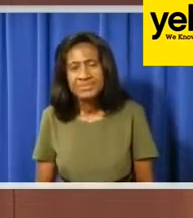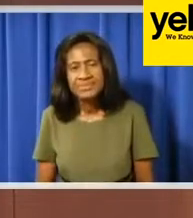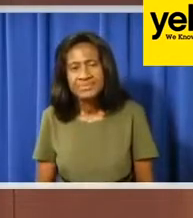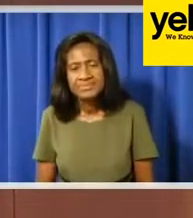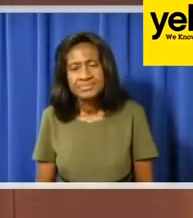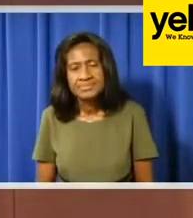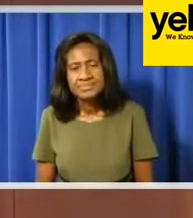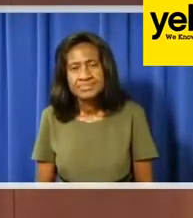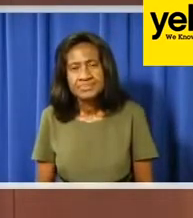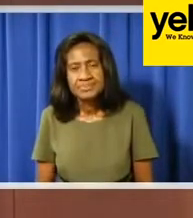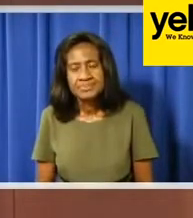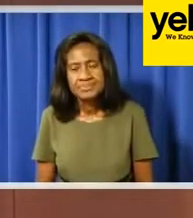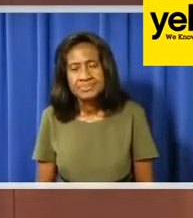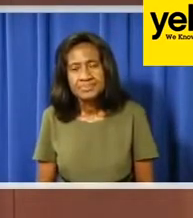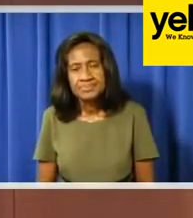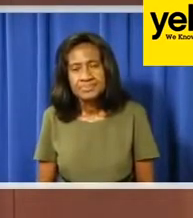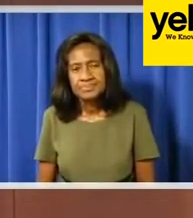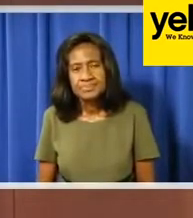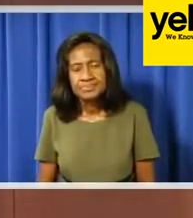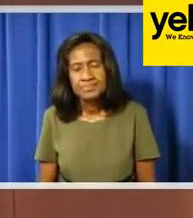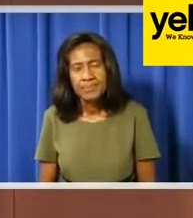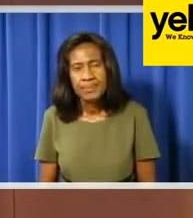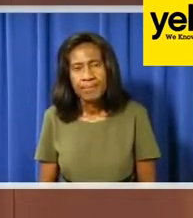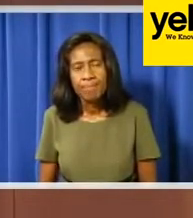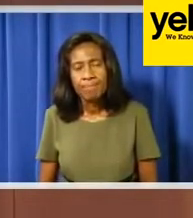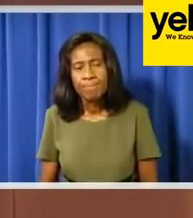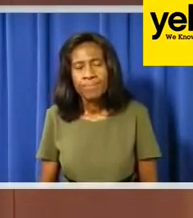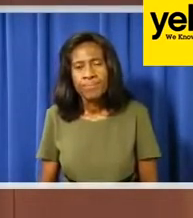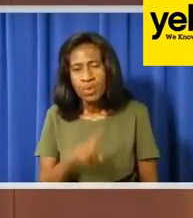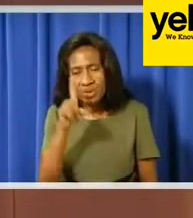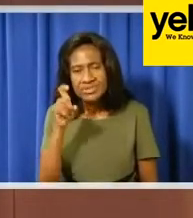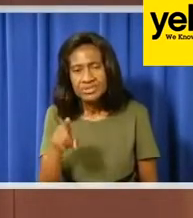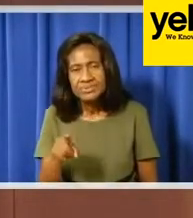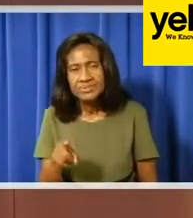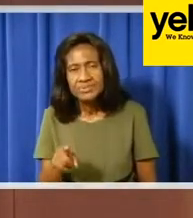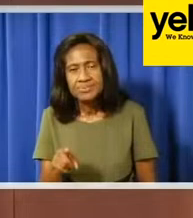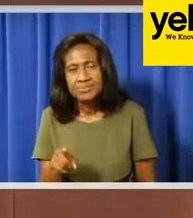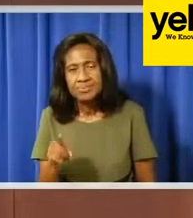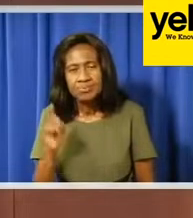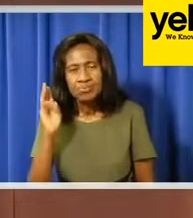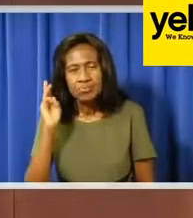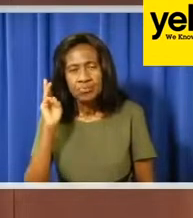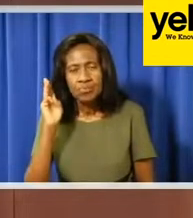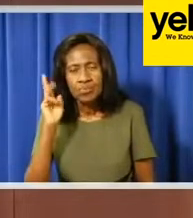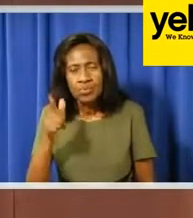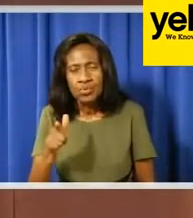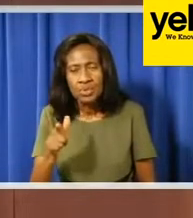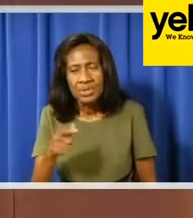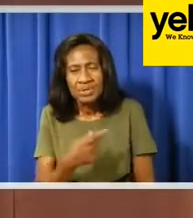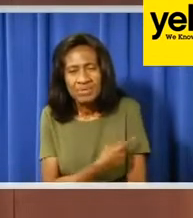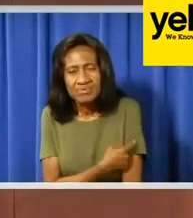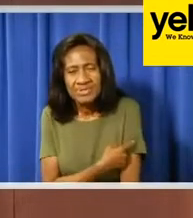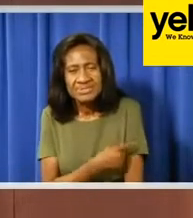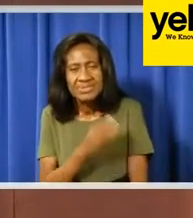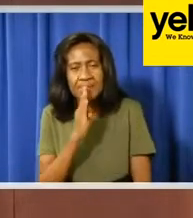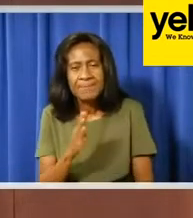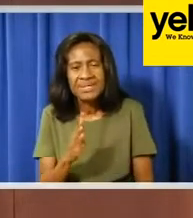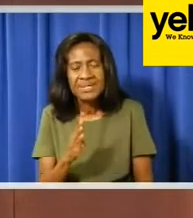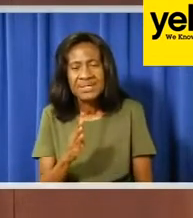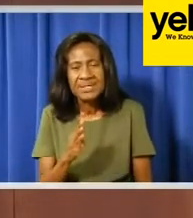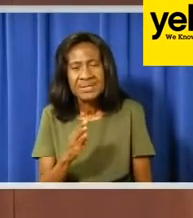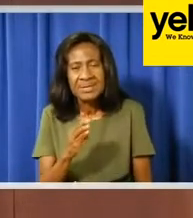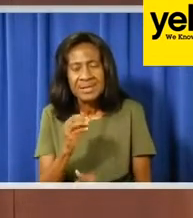the Cayman Compass. One of the questions from the public is, will vaccinations be introduced in schools?